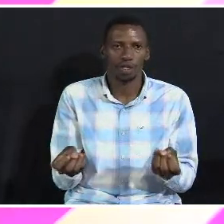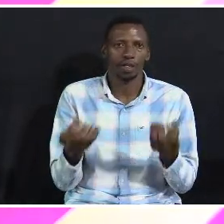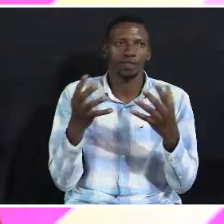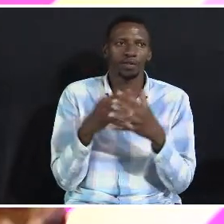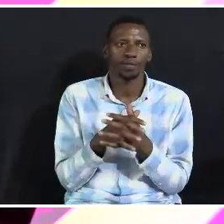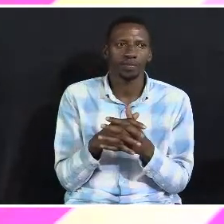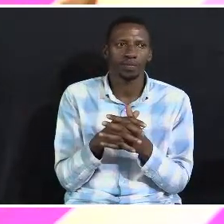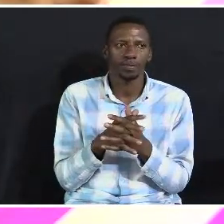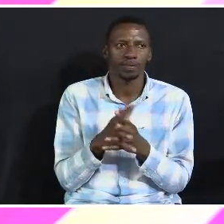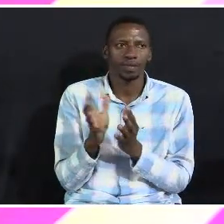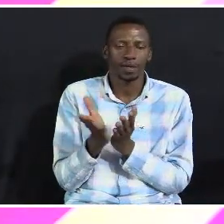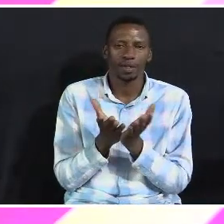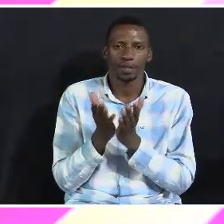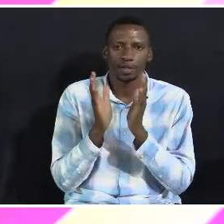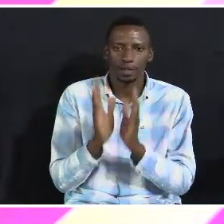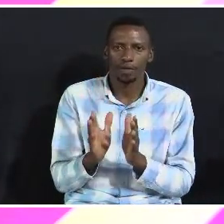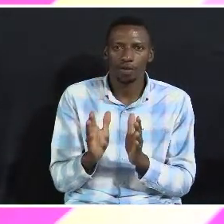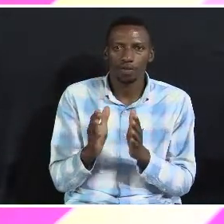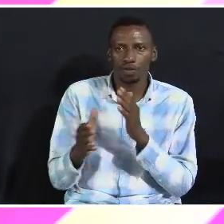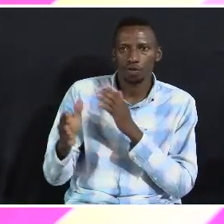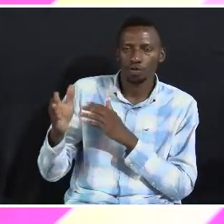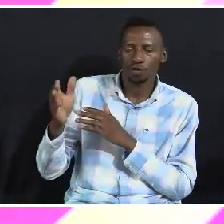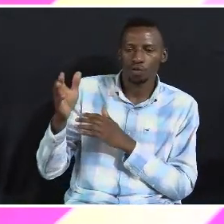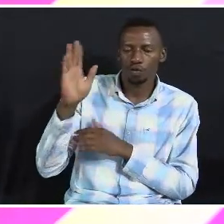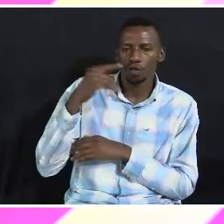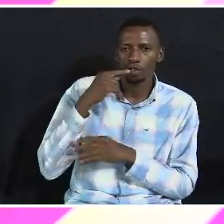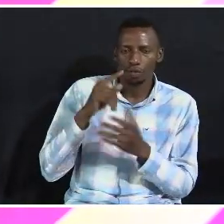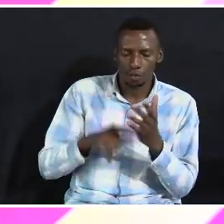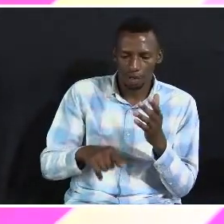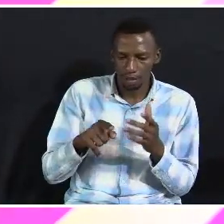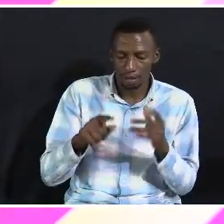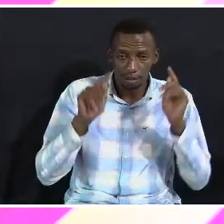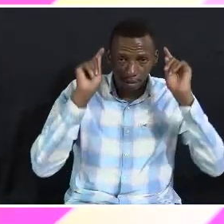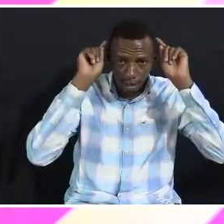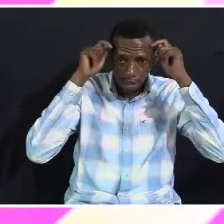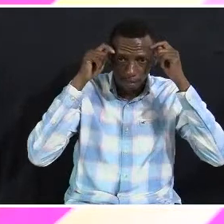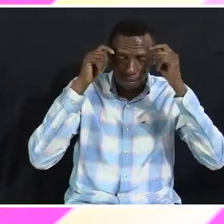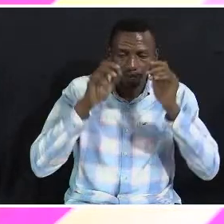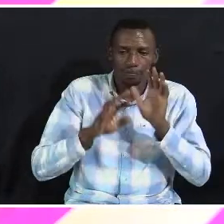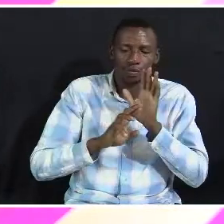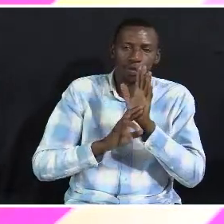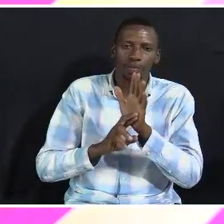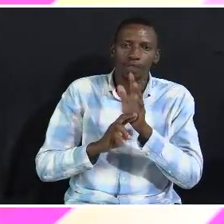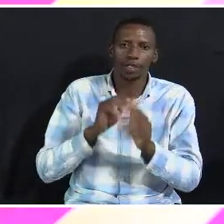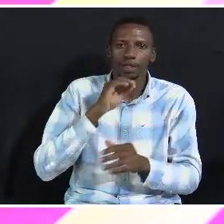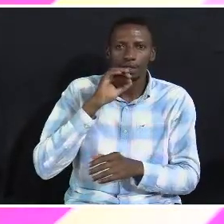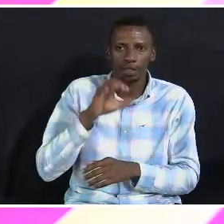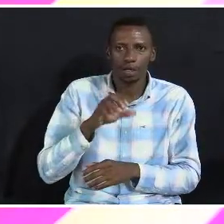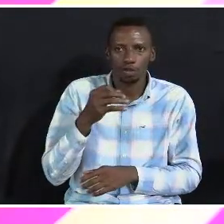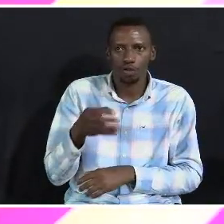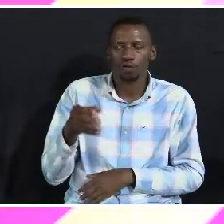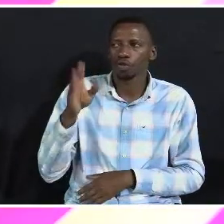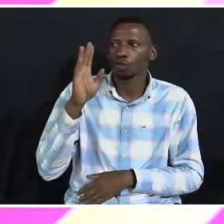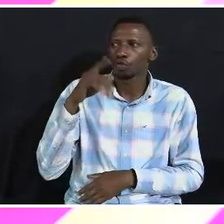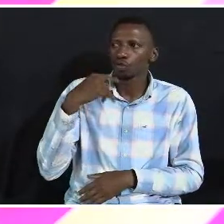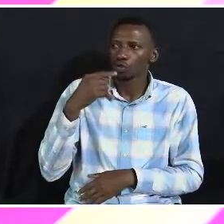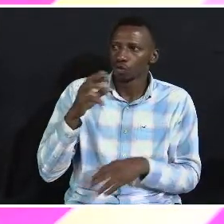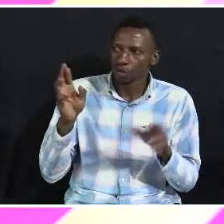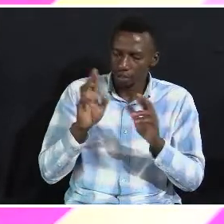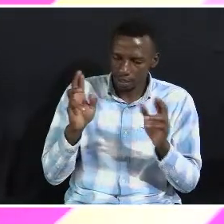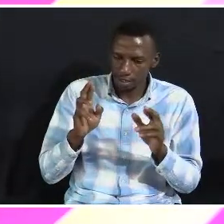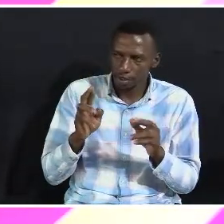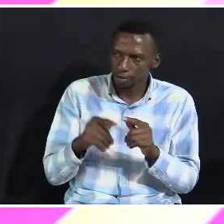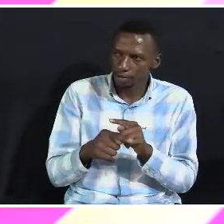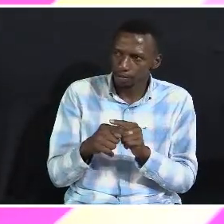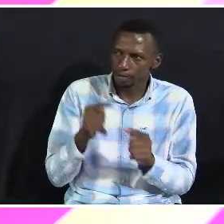Servant of God says, the ram offered in the place of Isaac represented the Son of God, who was to be sacrificed in our